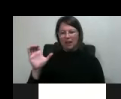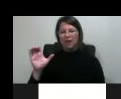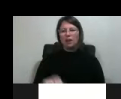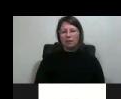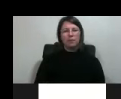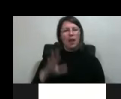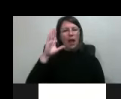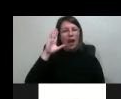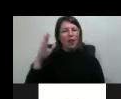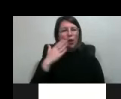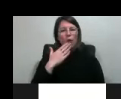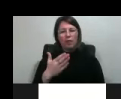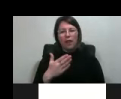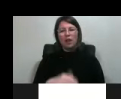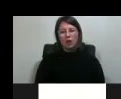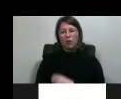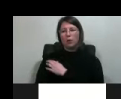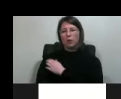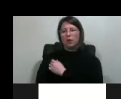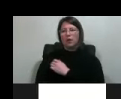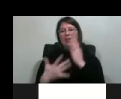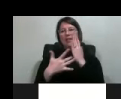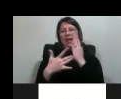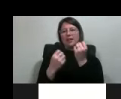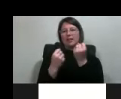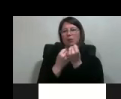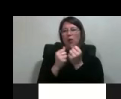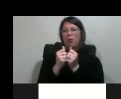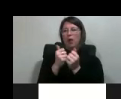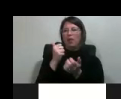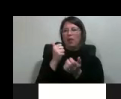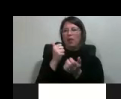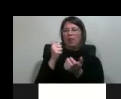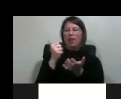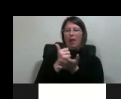Hello, thank you, tech support, for helping me with the raise hand issue.